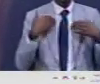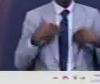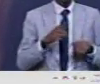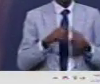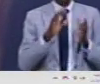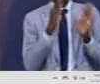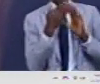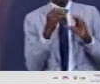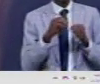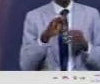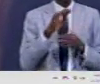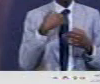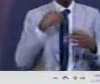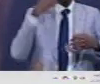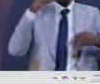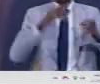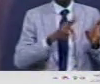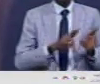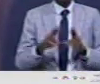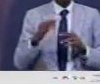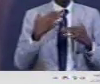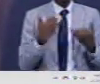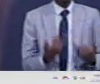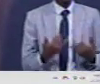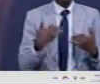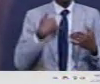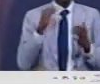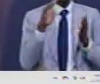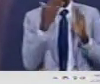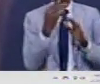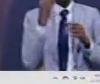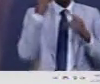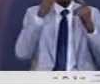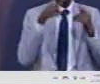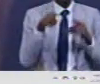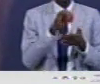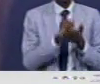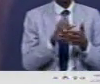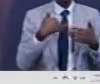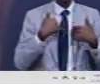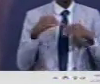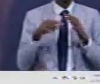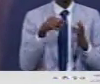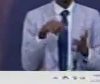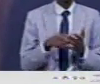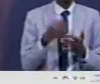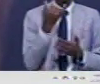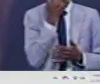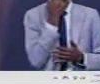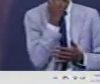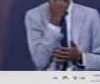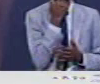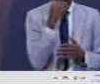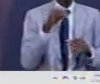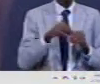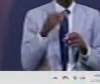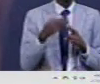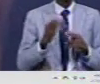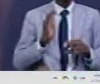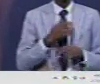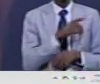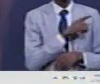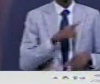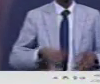deed. In the name of our Lord Jesus Christ, when ye are gathered together, and my spirit with the power of our Lord